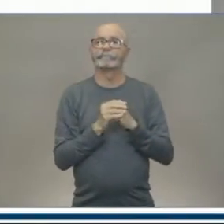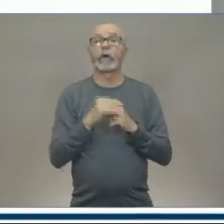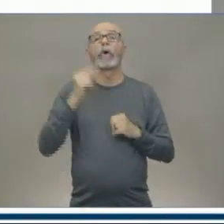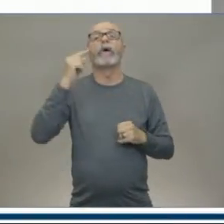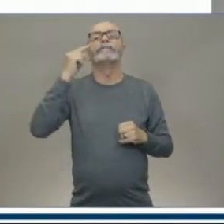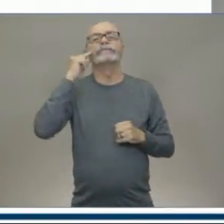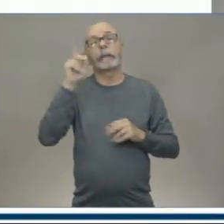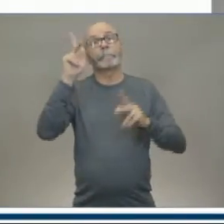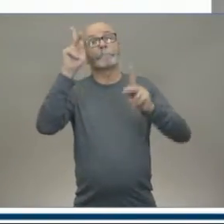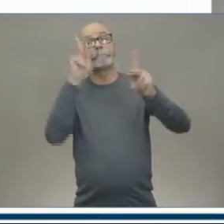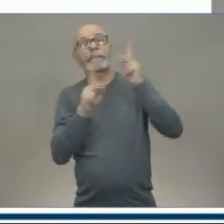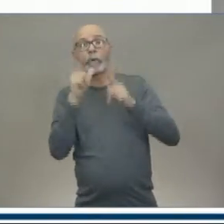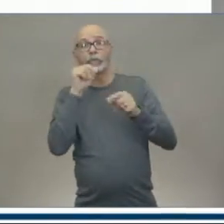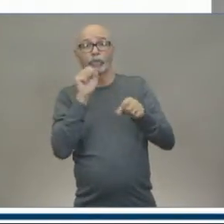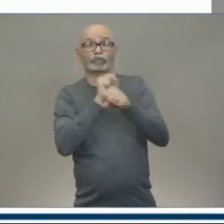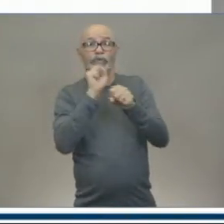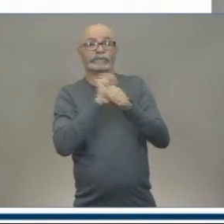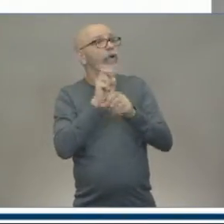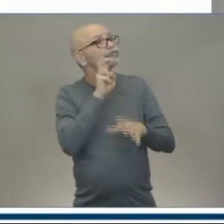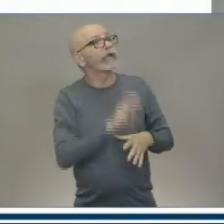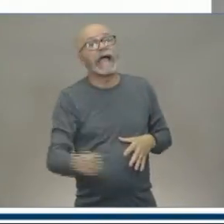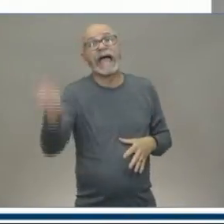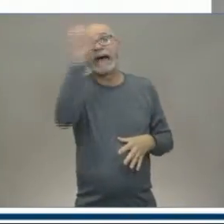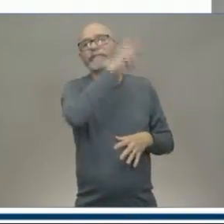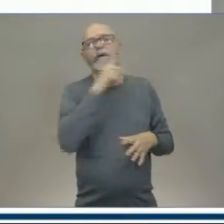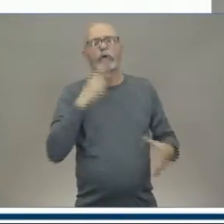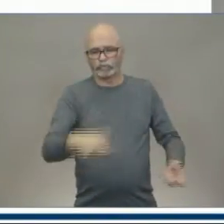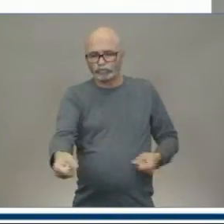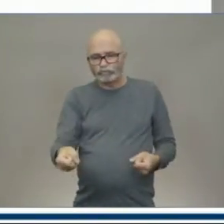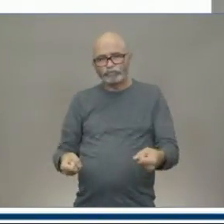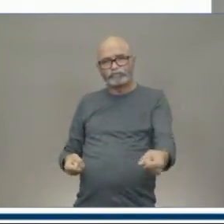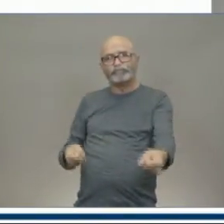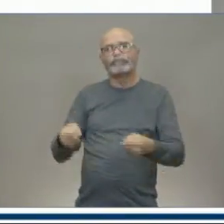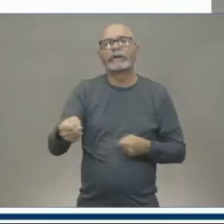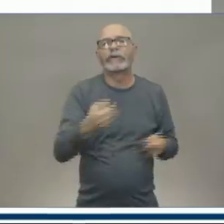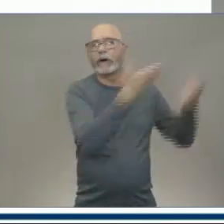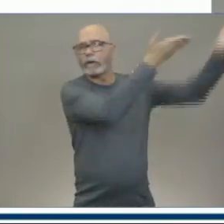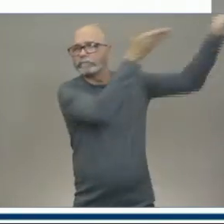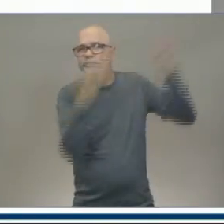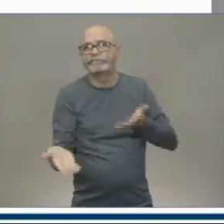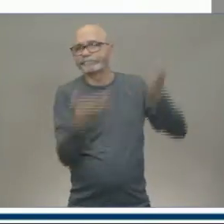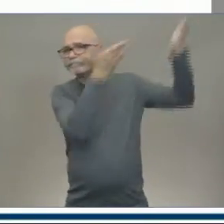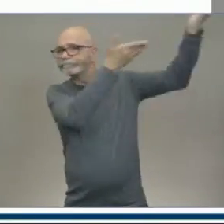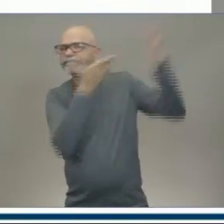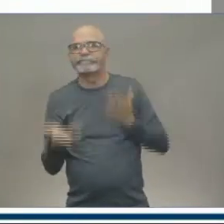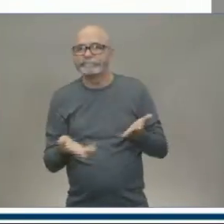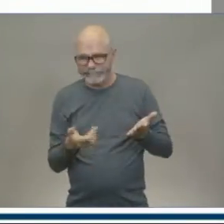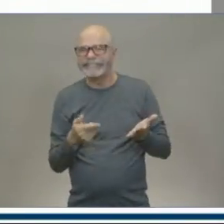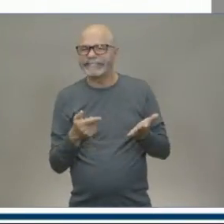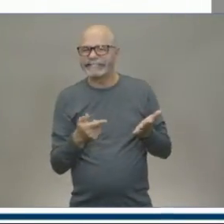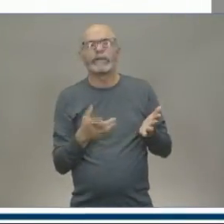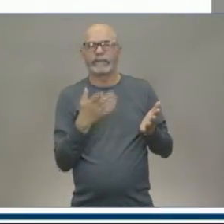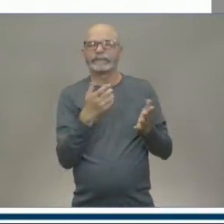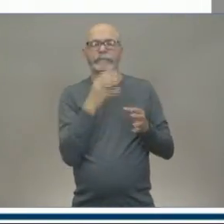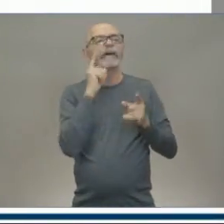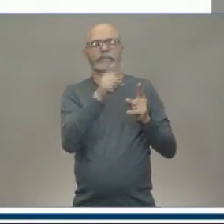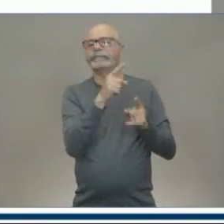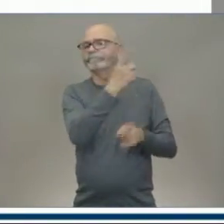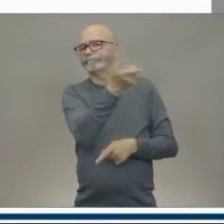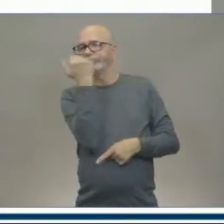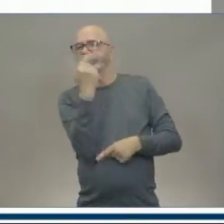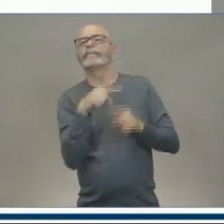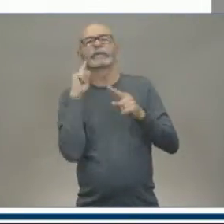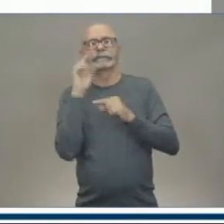workers, long distance truck drivers. We're looking at how we do that very soon. So we have a number of focuses